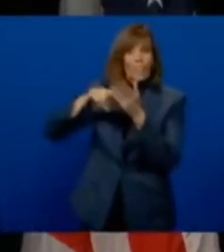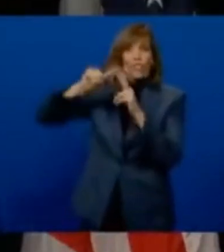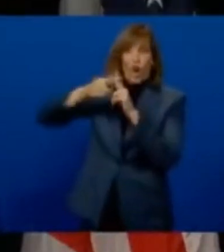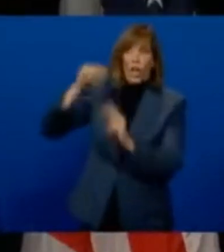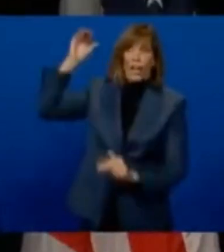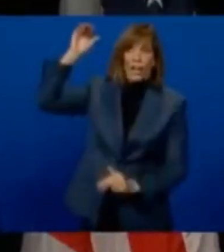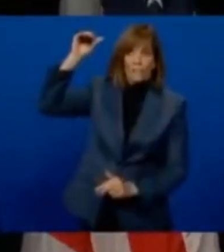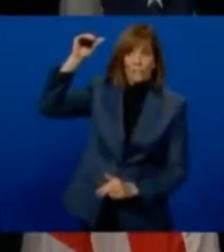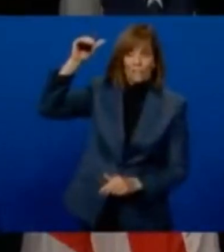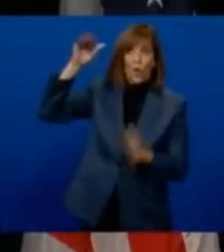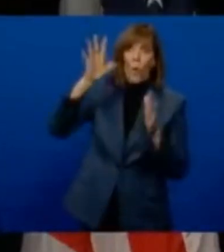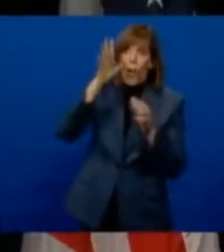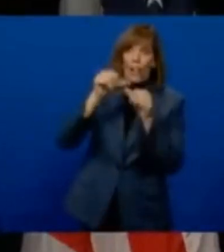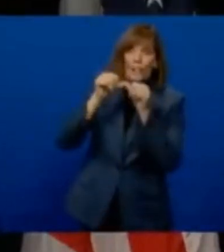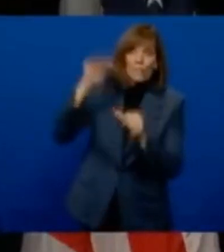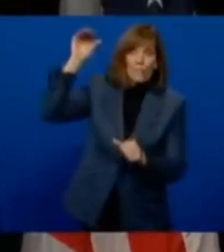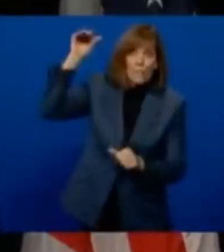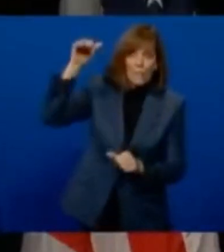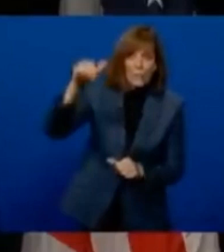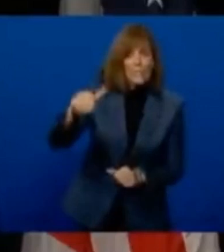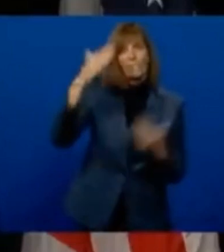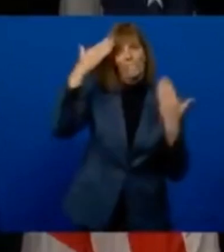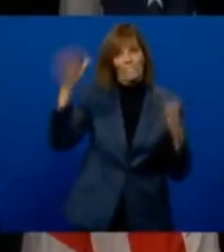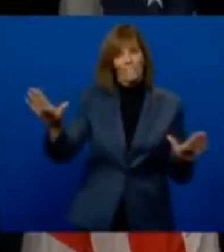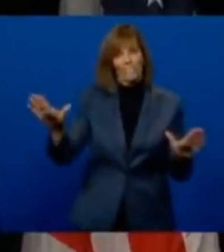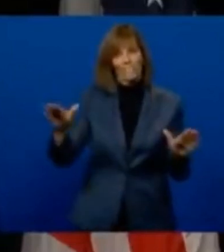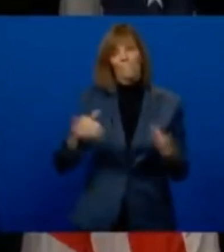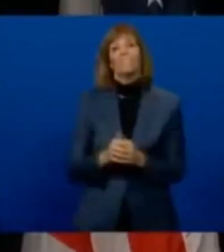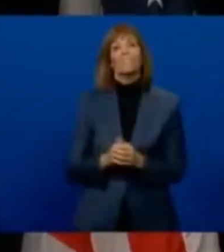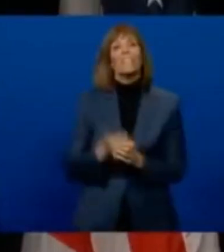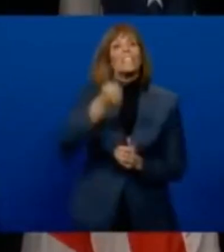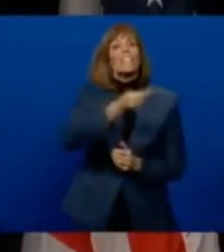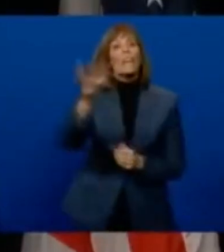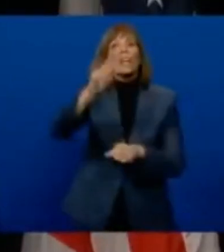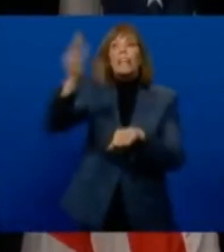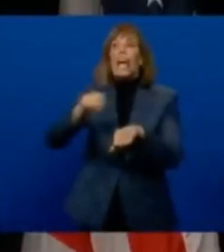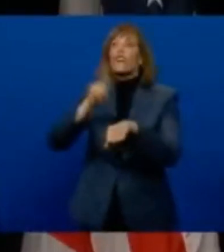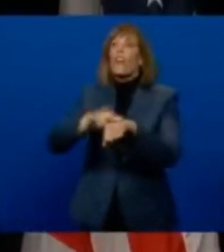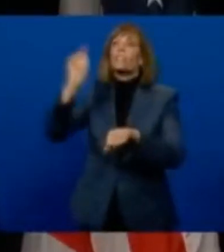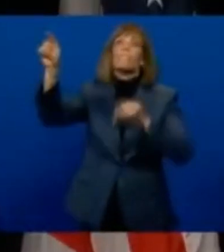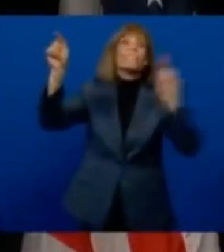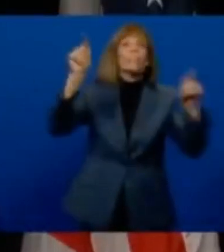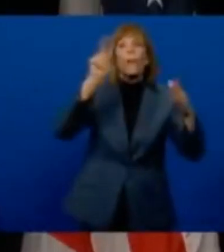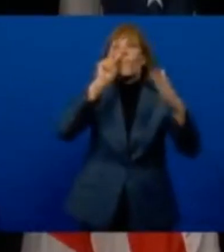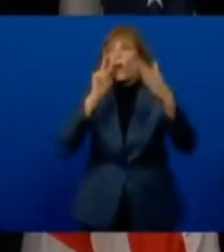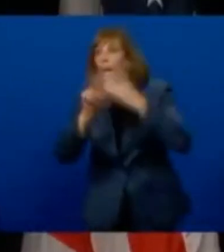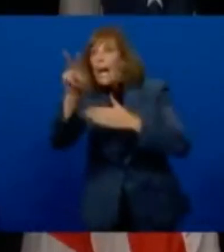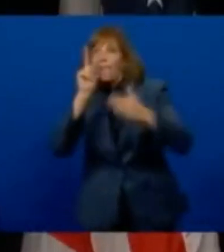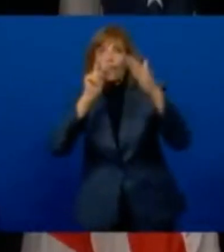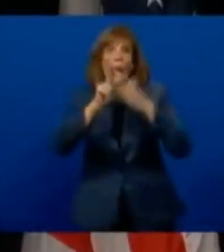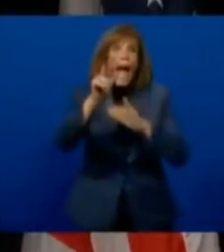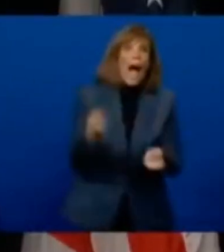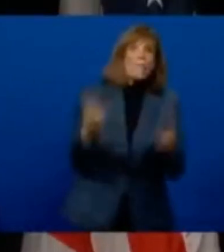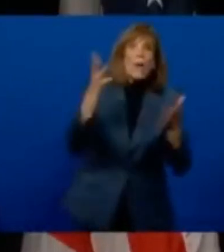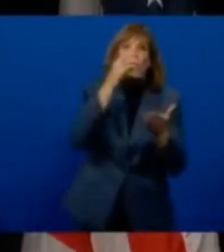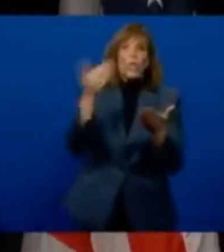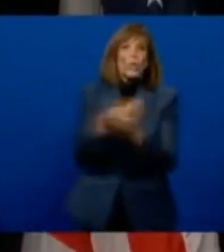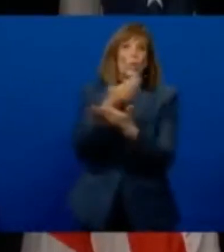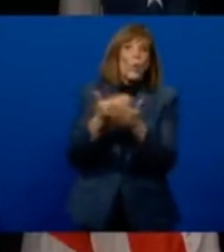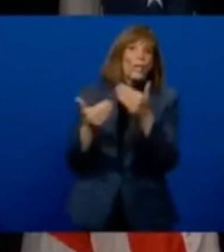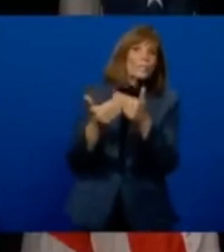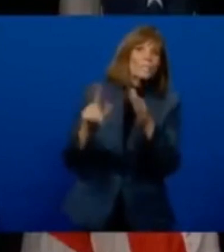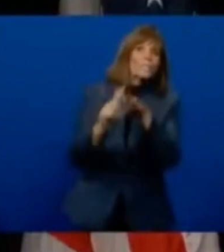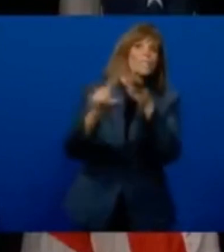they're indicators of a trend. Several national models are now forecasting the number of new cases and